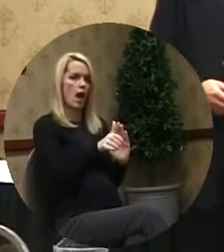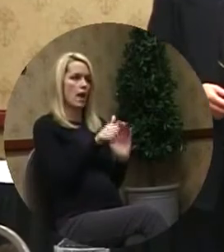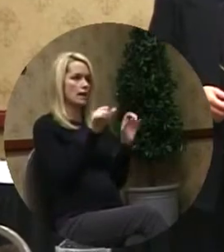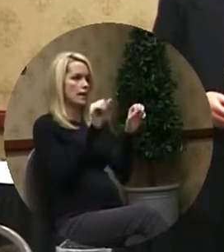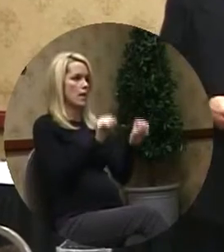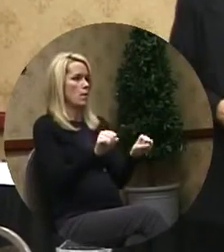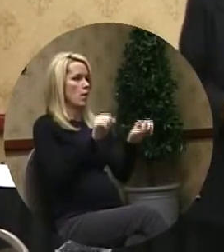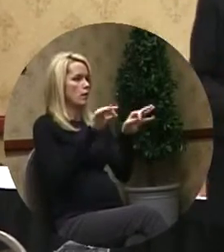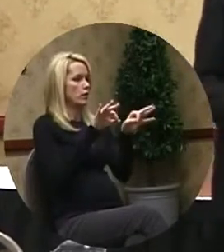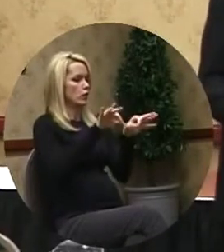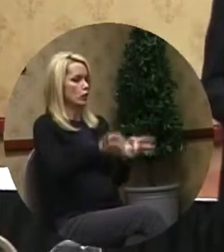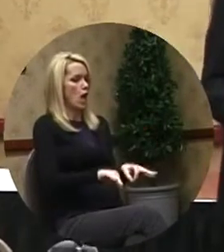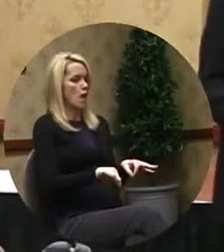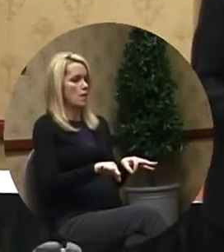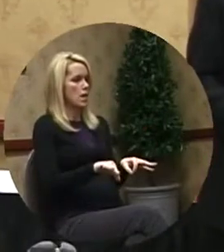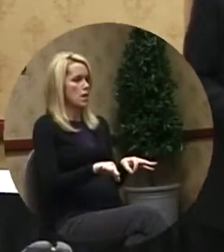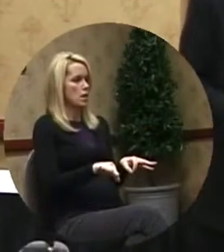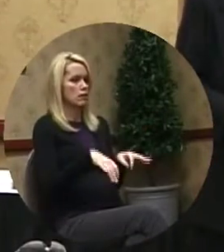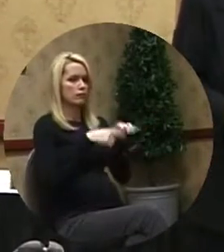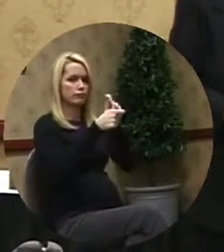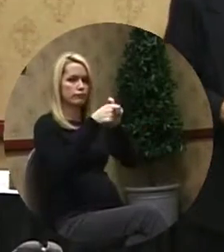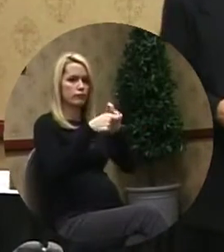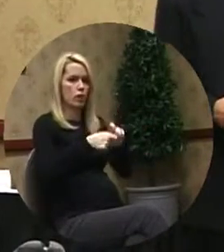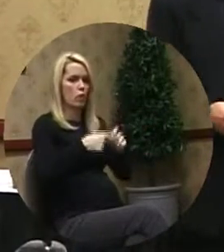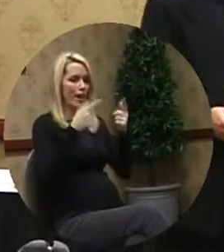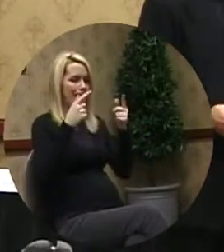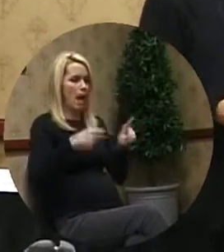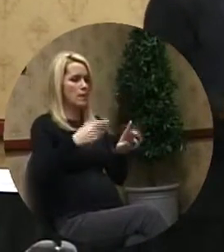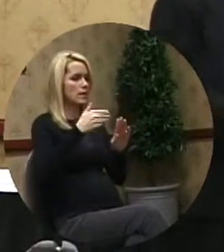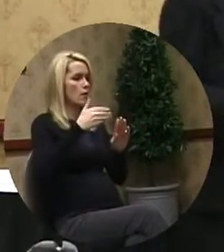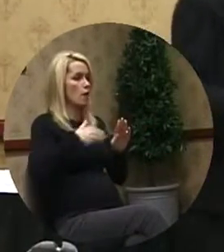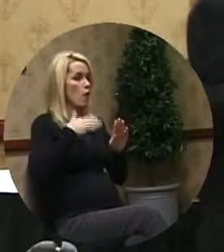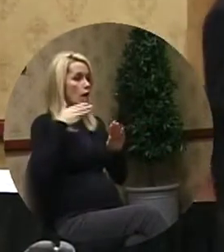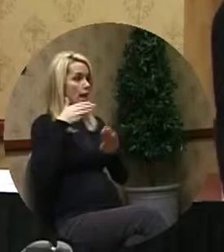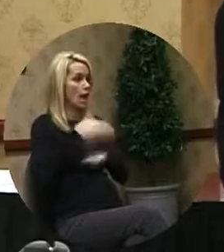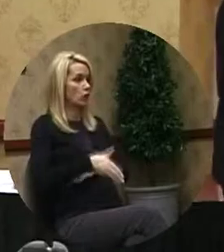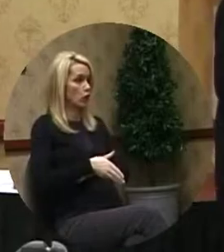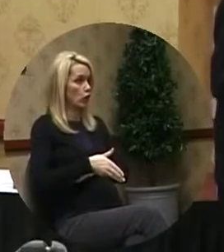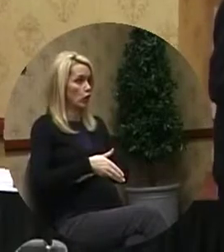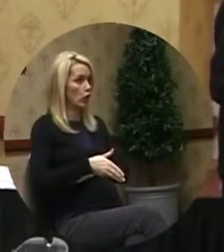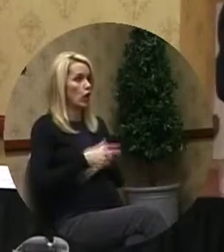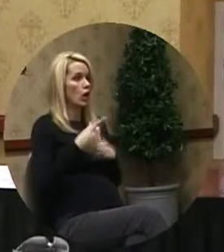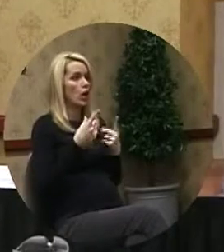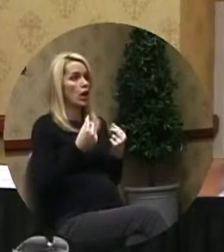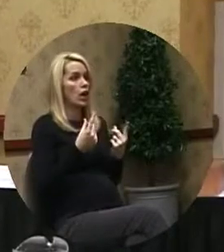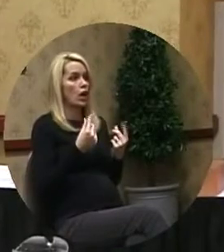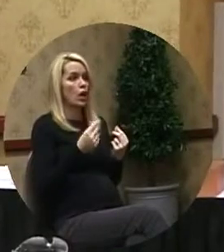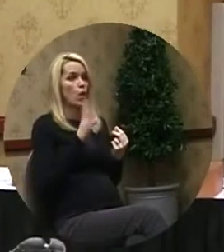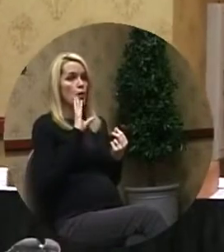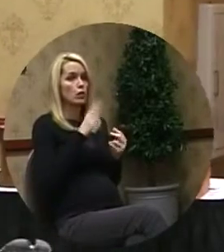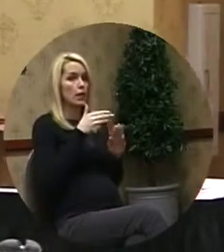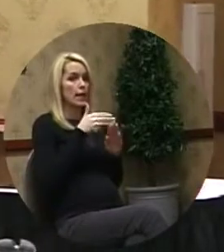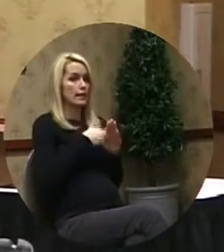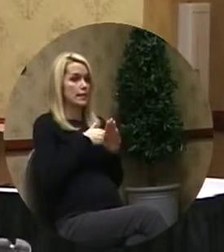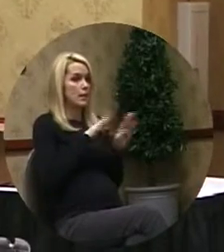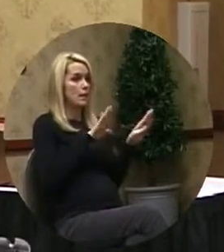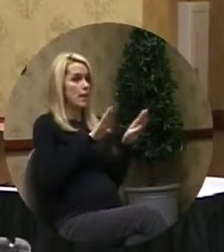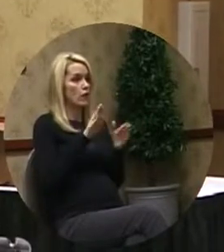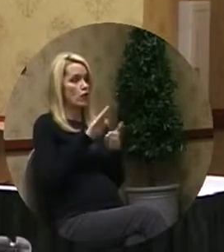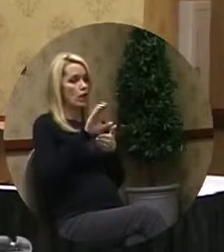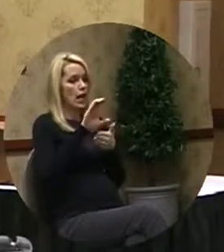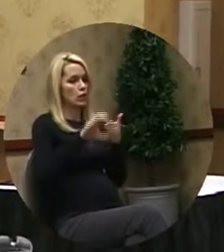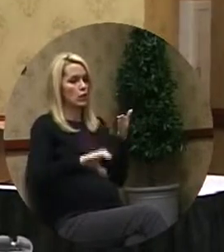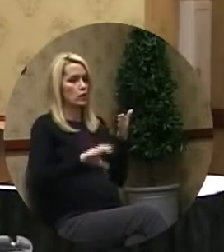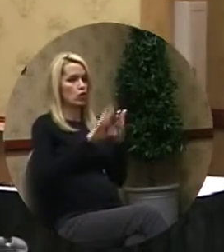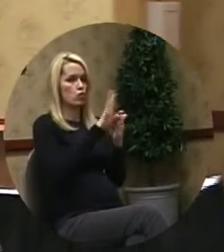capable of really describing well or accurately what happens before and after, what we're going to do is do an antecedent behavior consequence